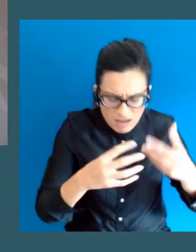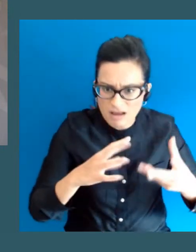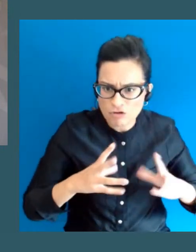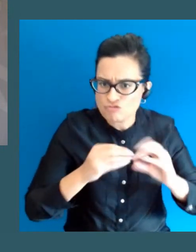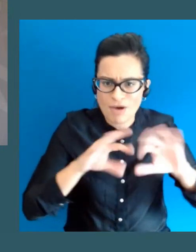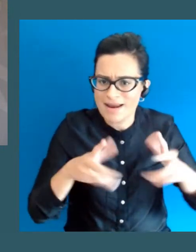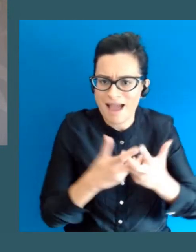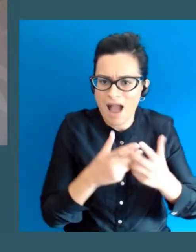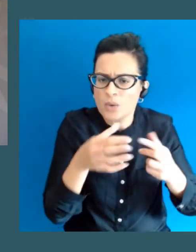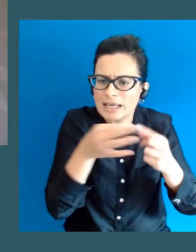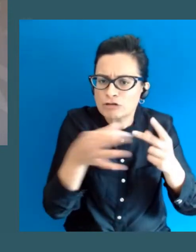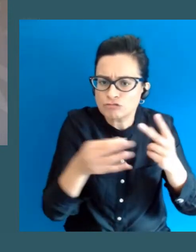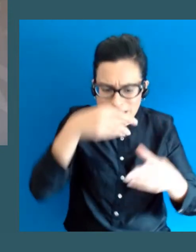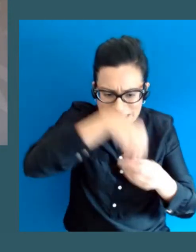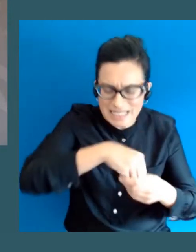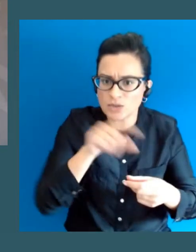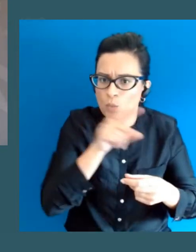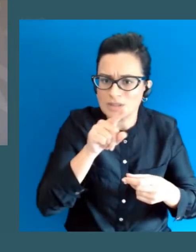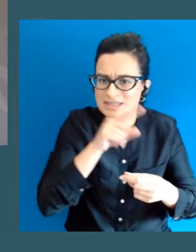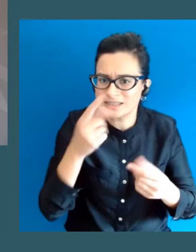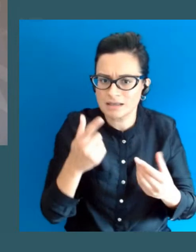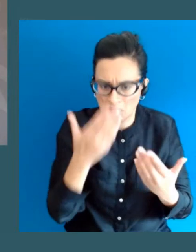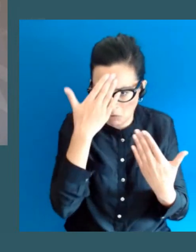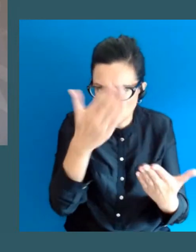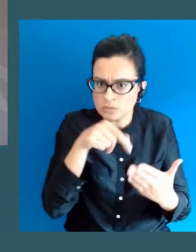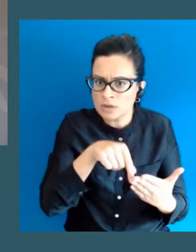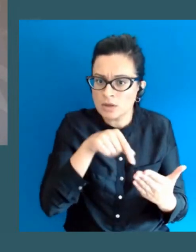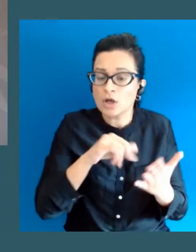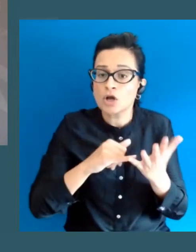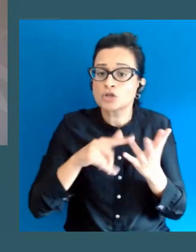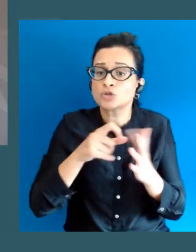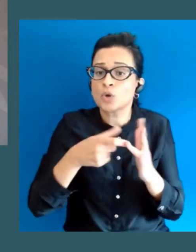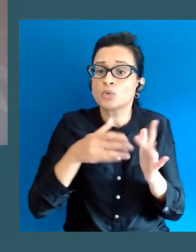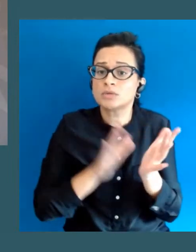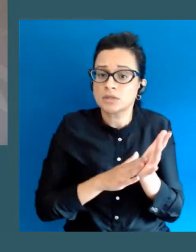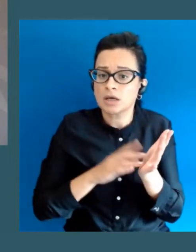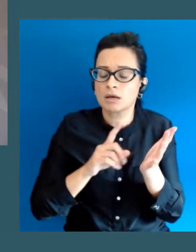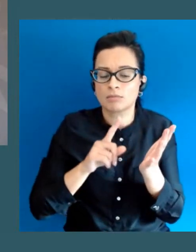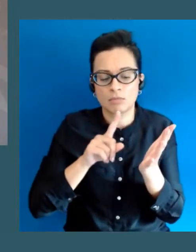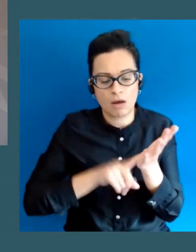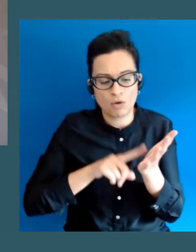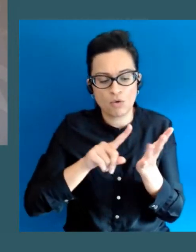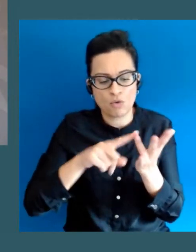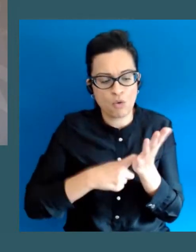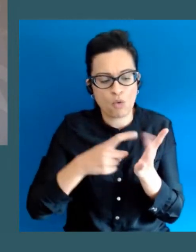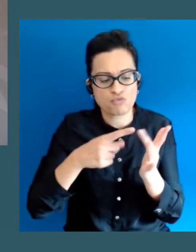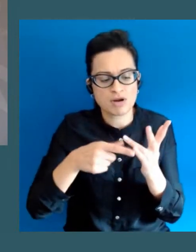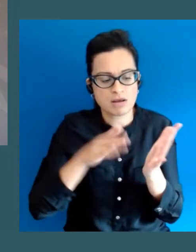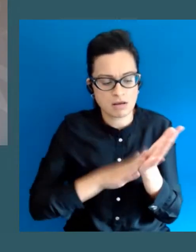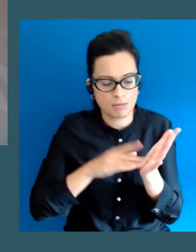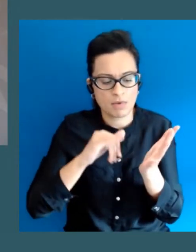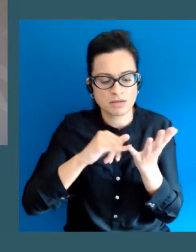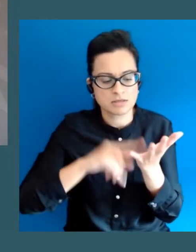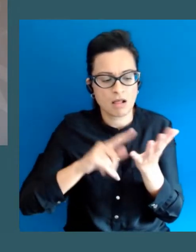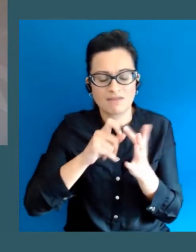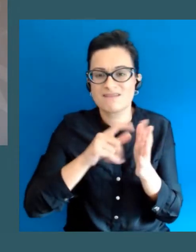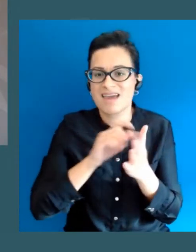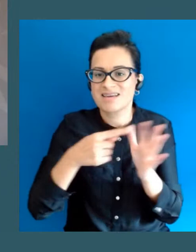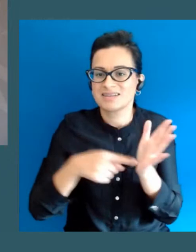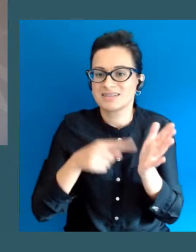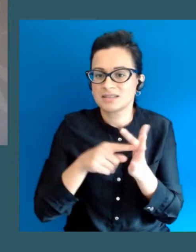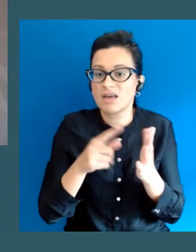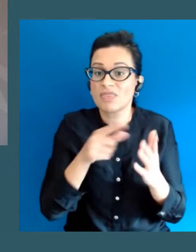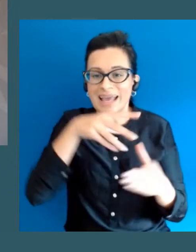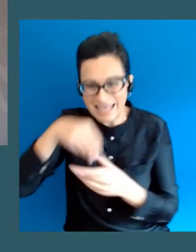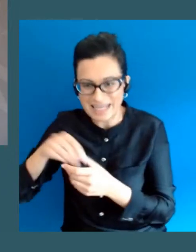so we know that sodium lauryl sulfate, which is a constituent of soaps, but also